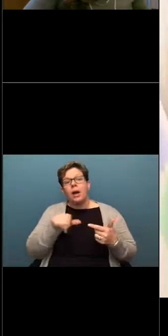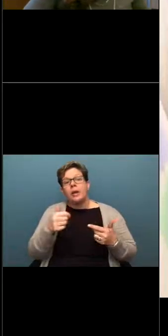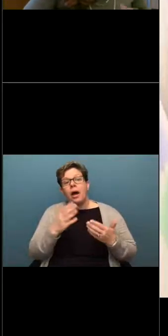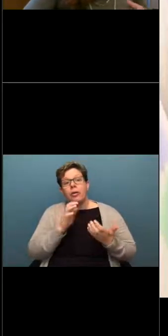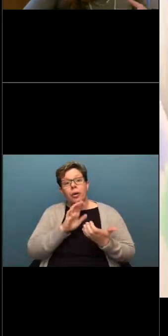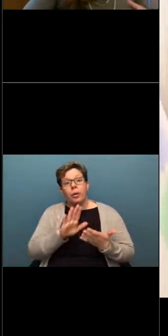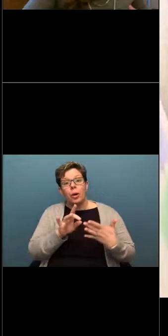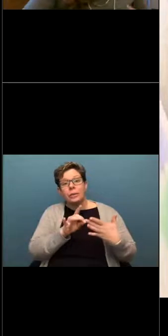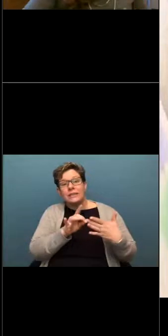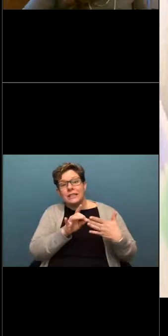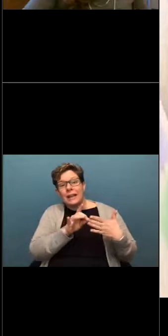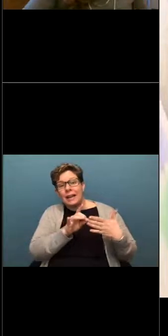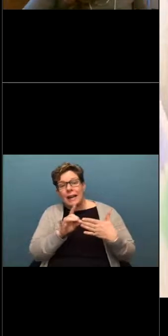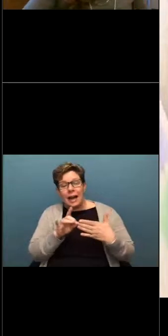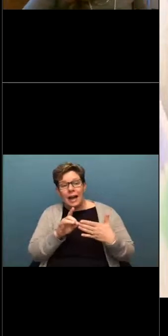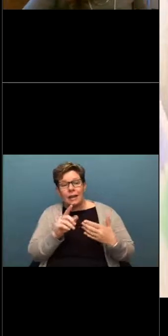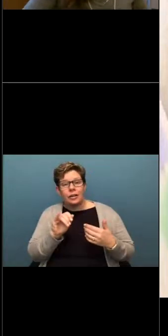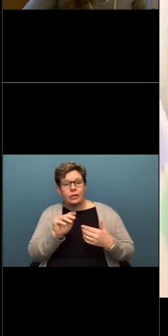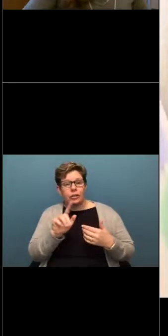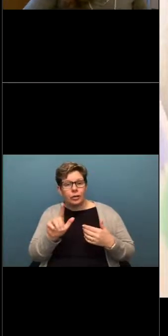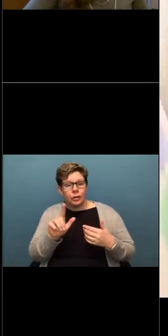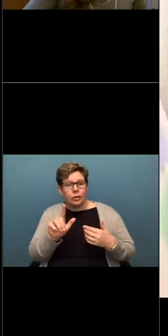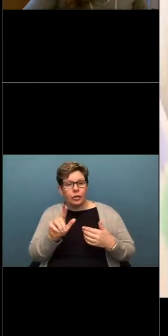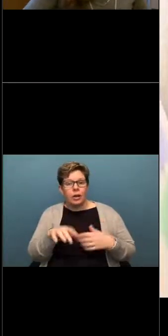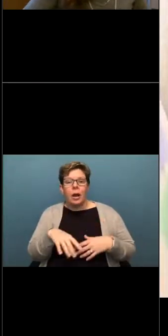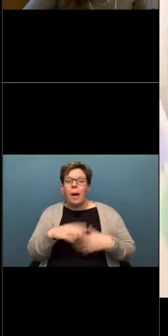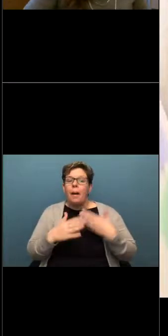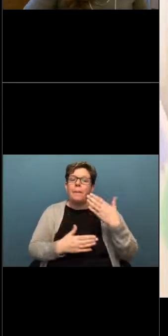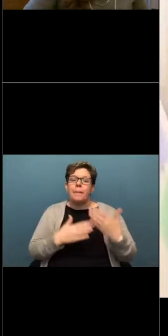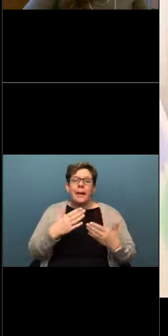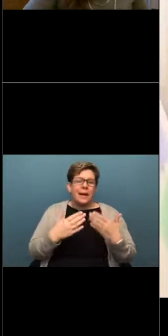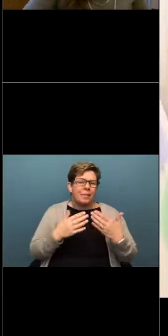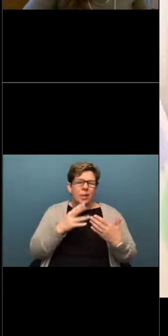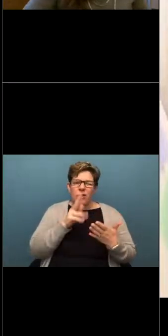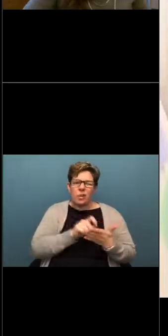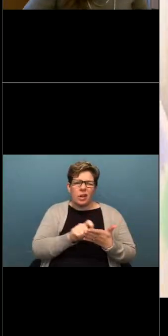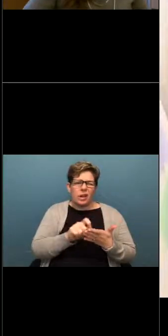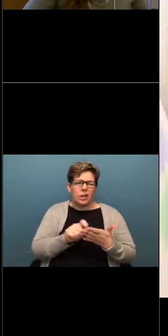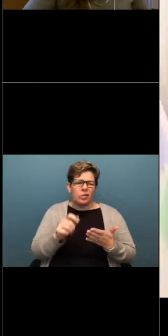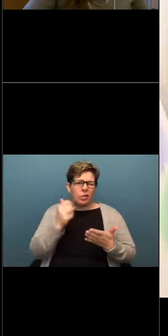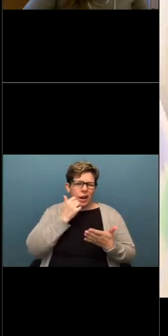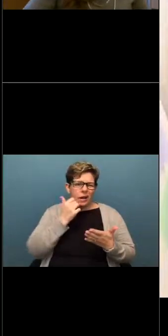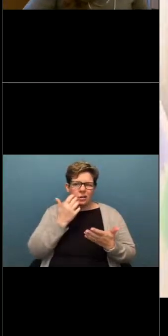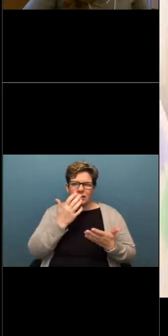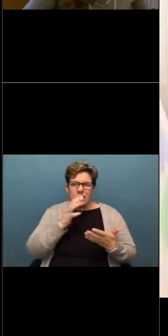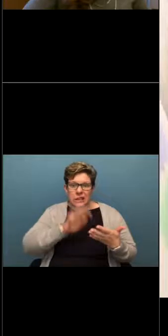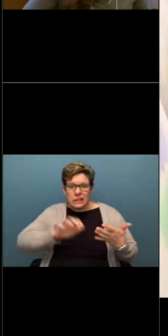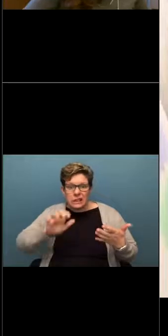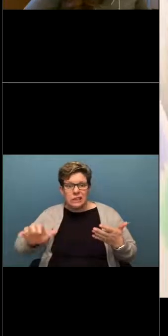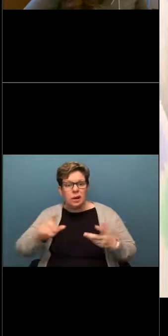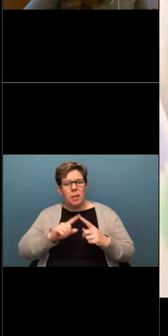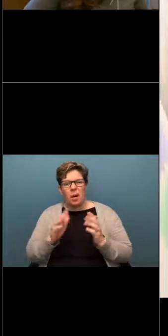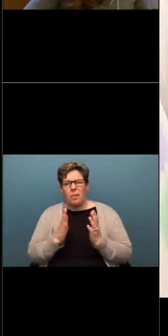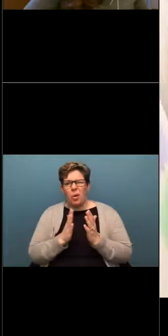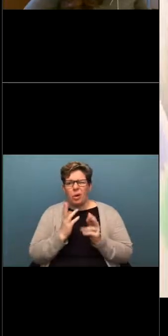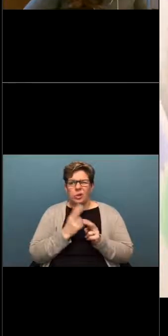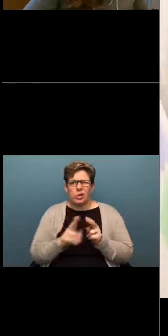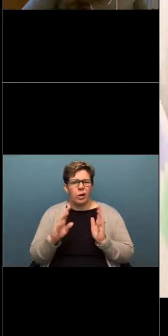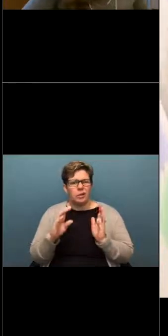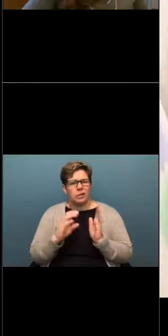you don't necessarily like to write a lot, you can write some really simple things, just a daily log about how your day was on a scale of